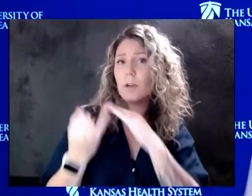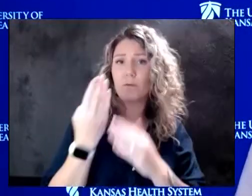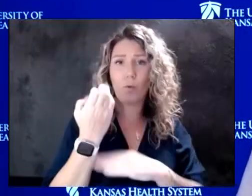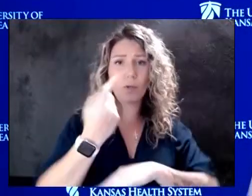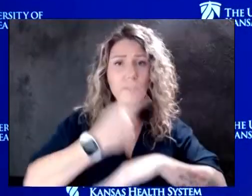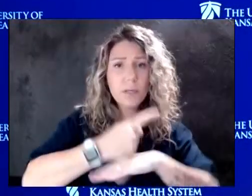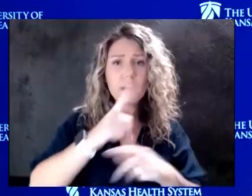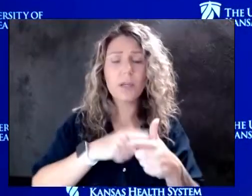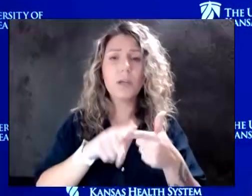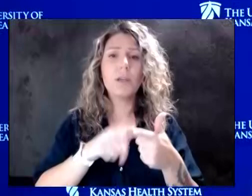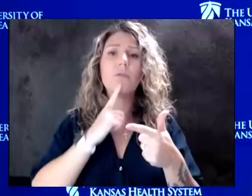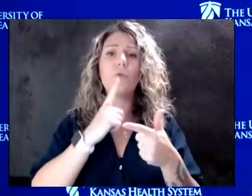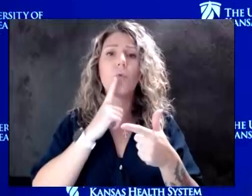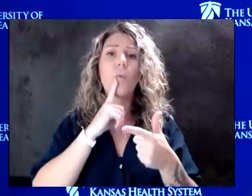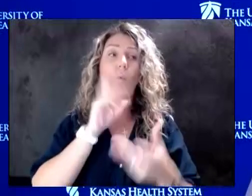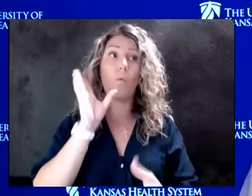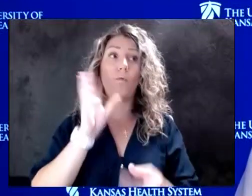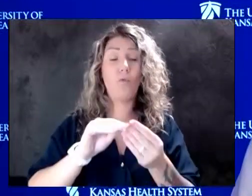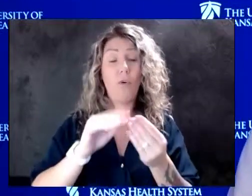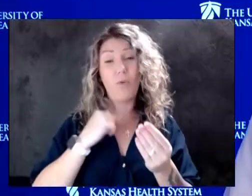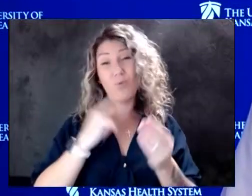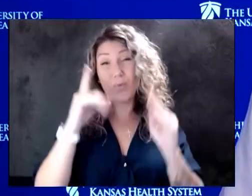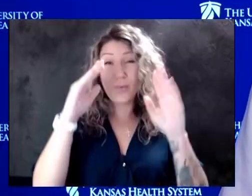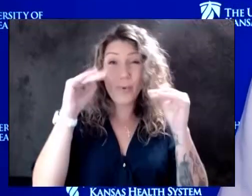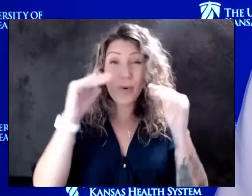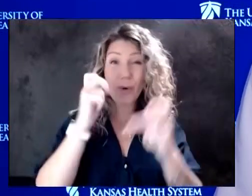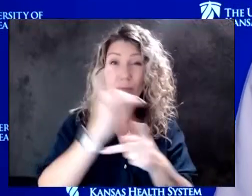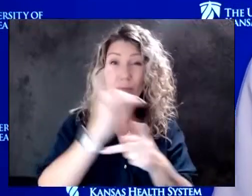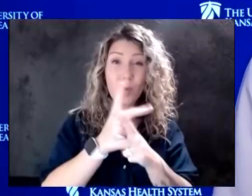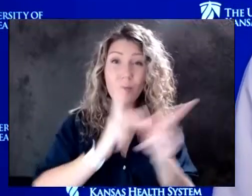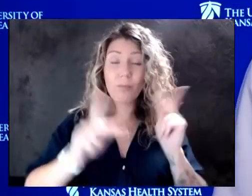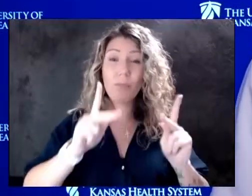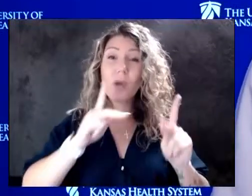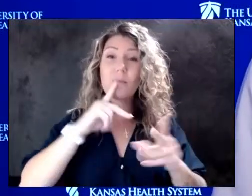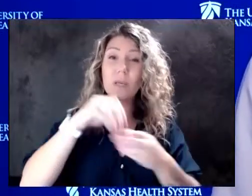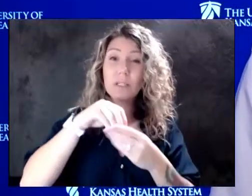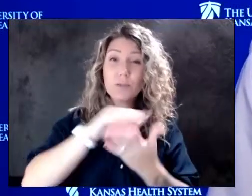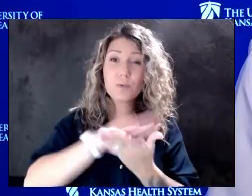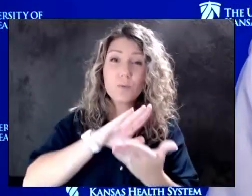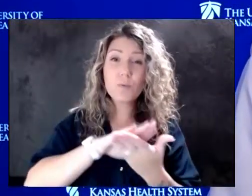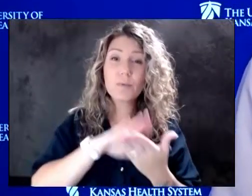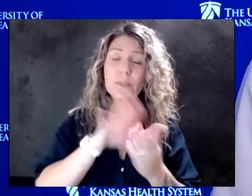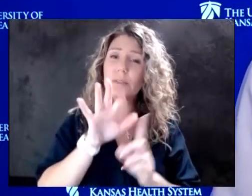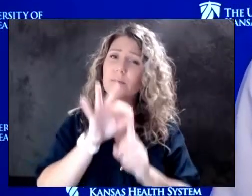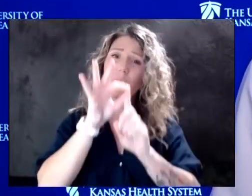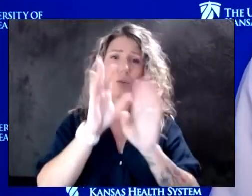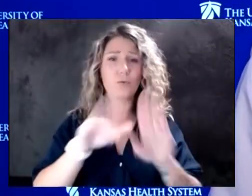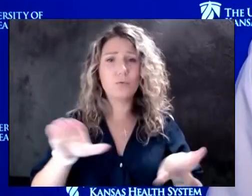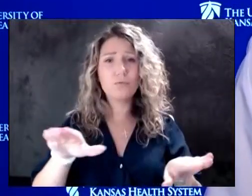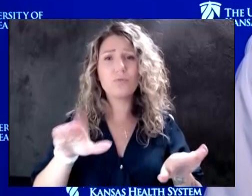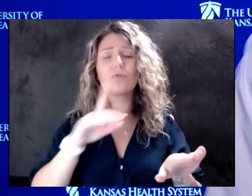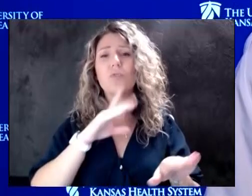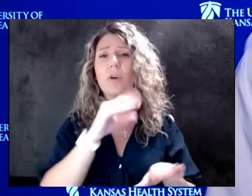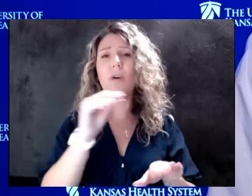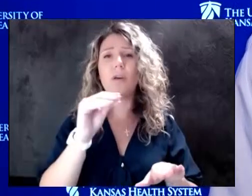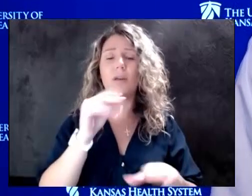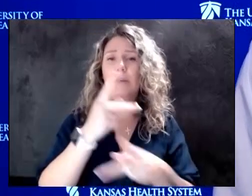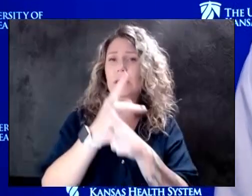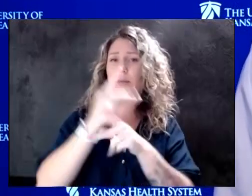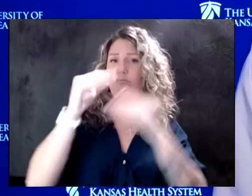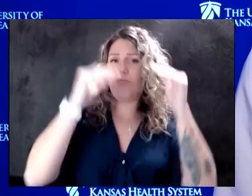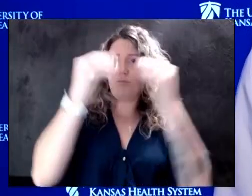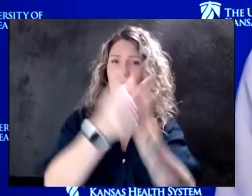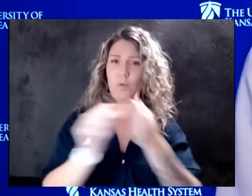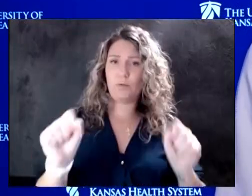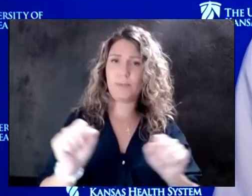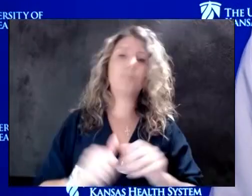to keep people in schools, especially those children, and keep those adults safe as well. But we will